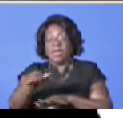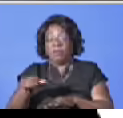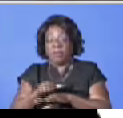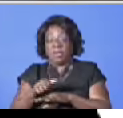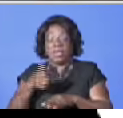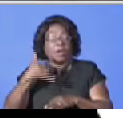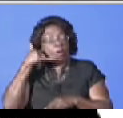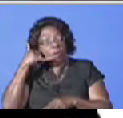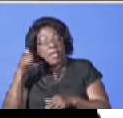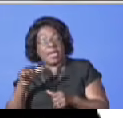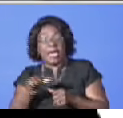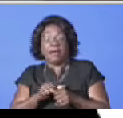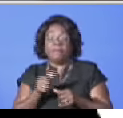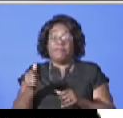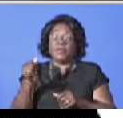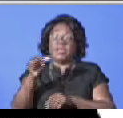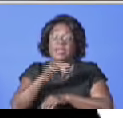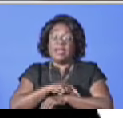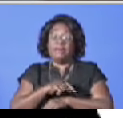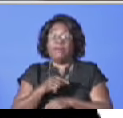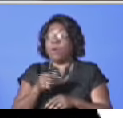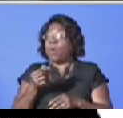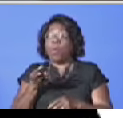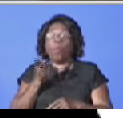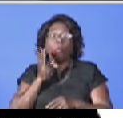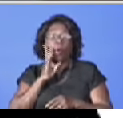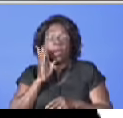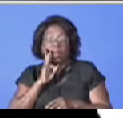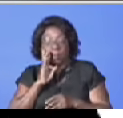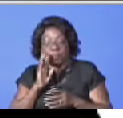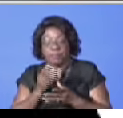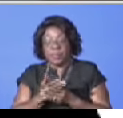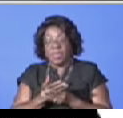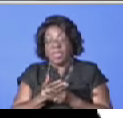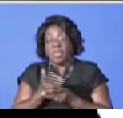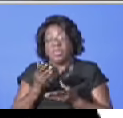every day for water, simple as water. You understand? So it's kind of a little difficult, man.